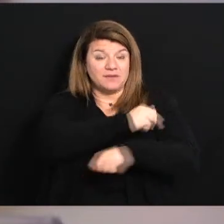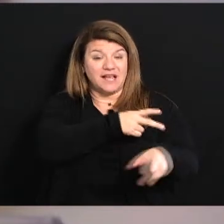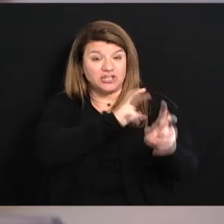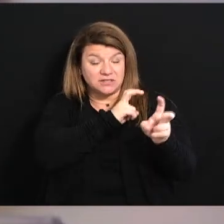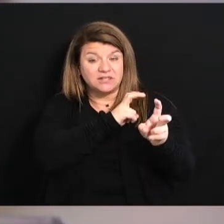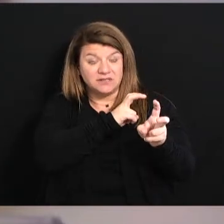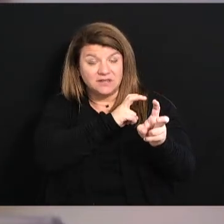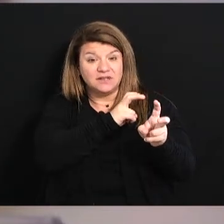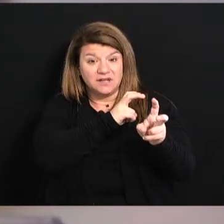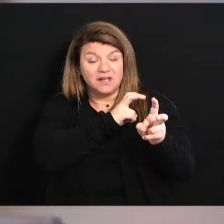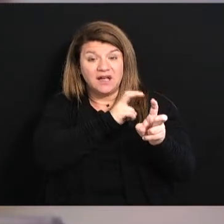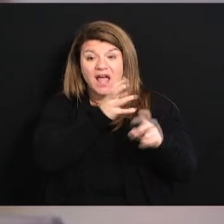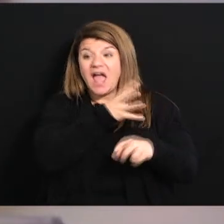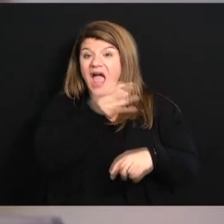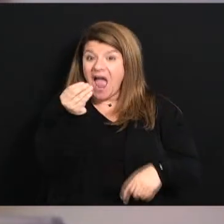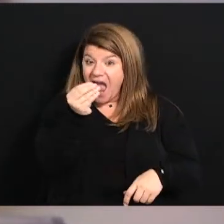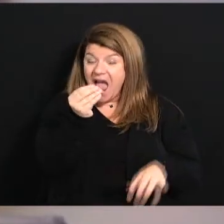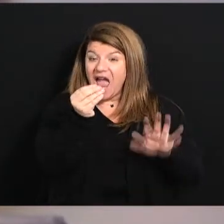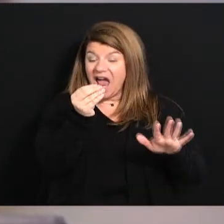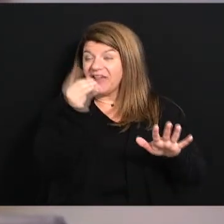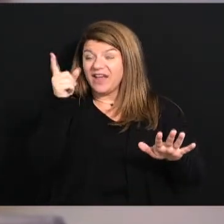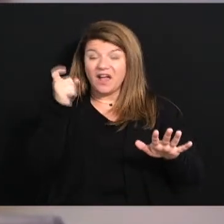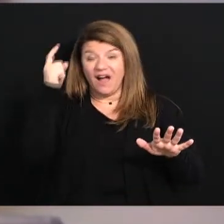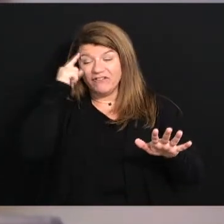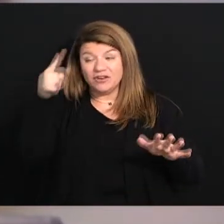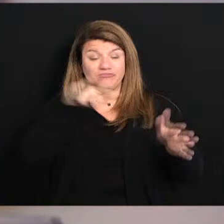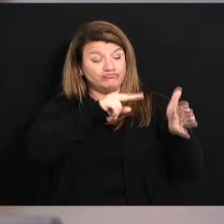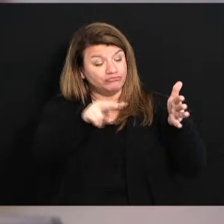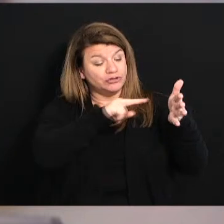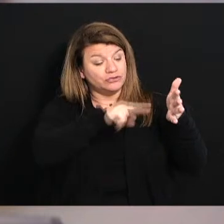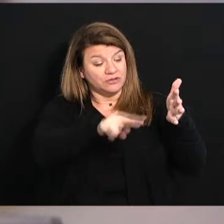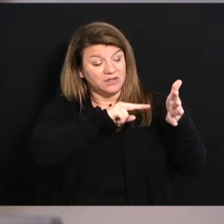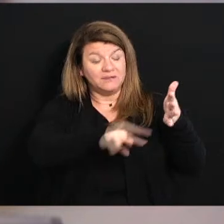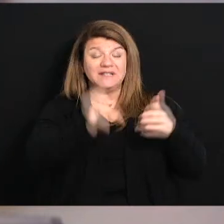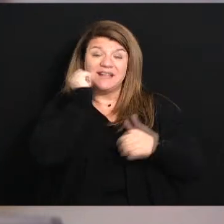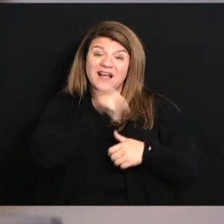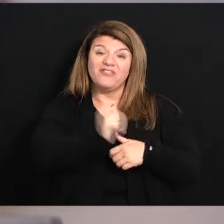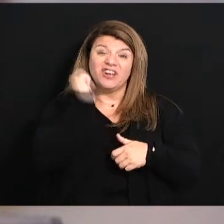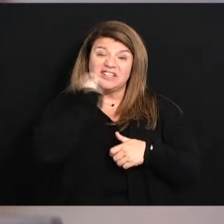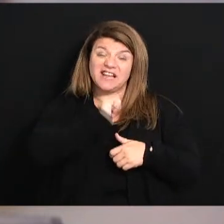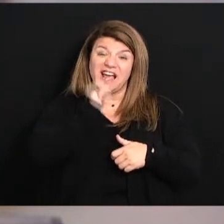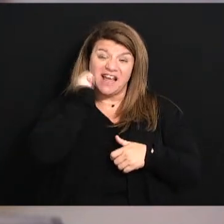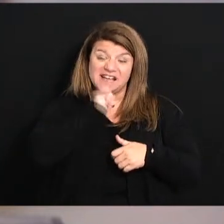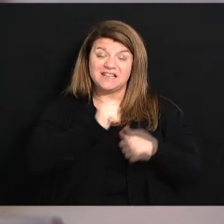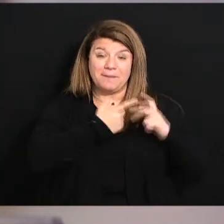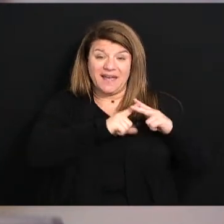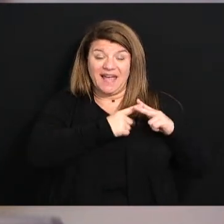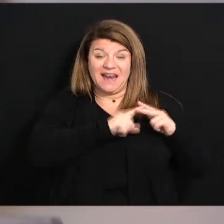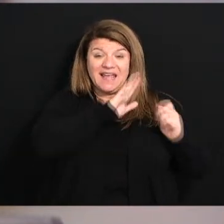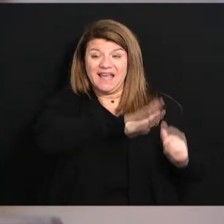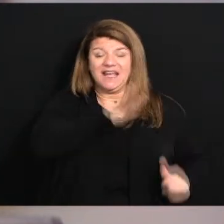hospitalizations. And as the governor reads every day for the beginning part of